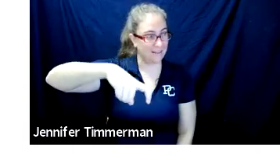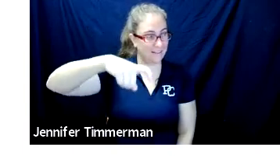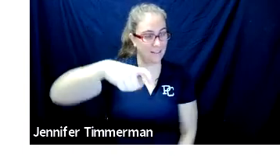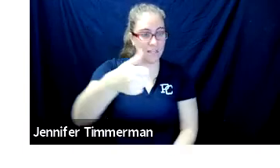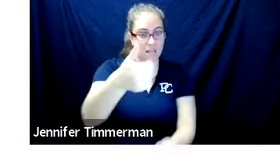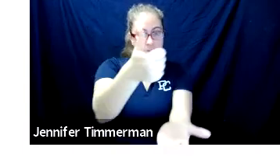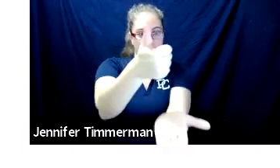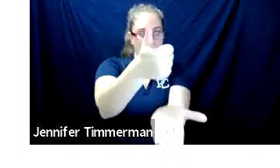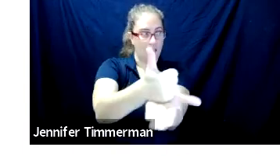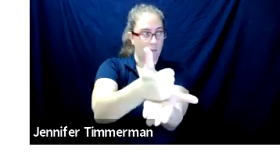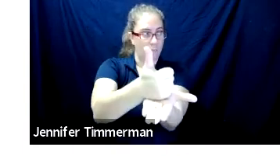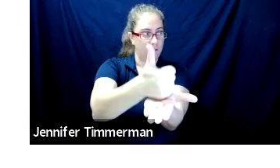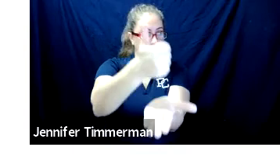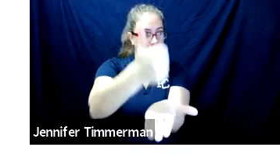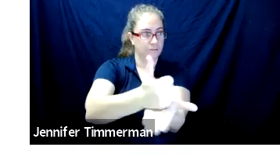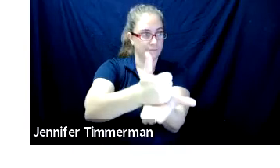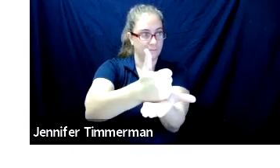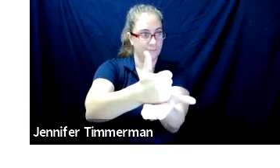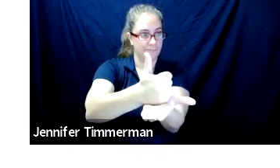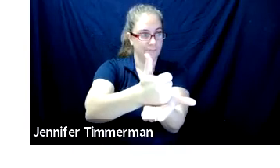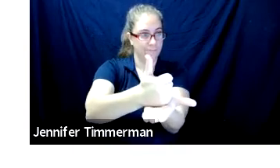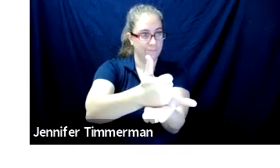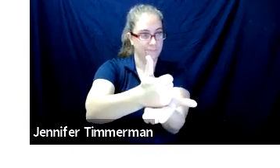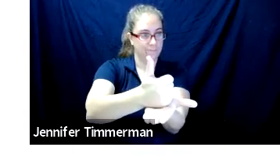need help.